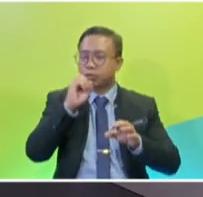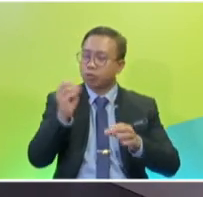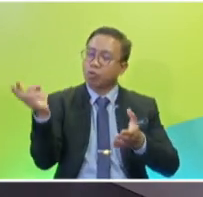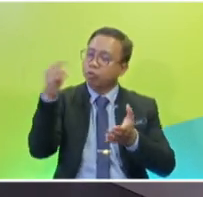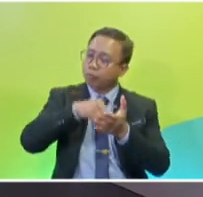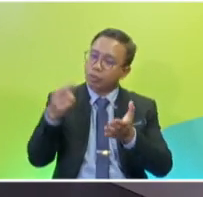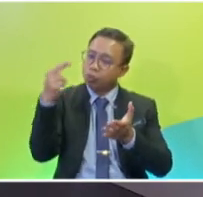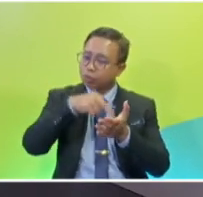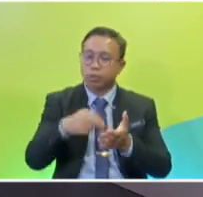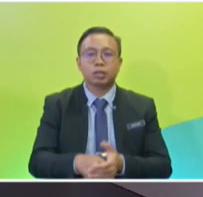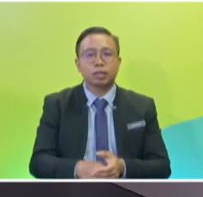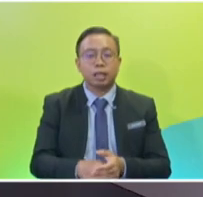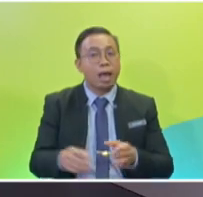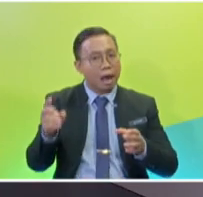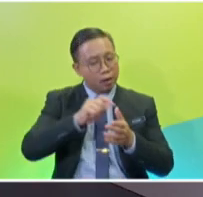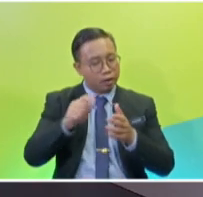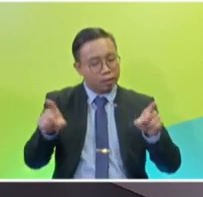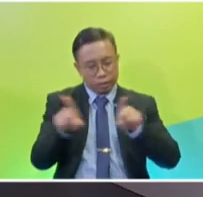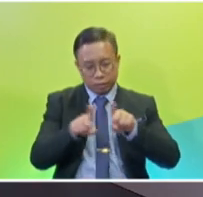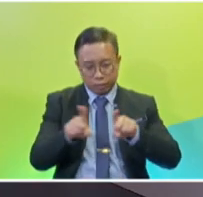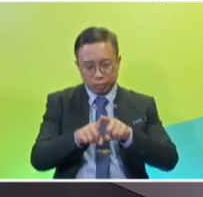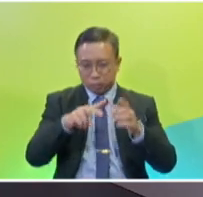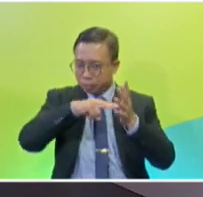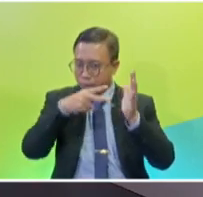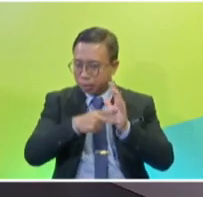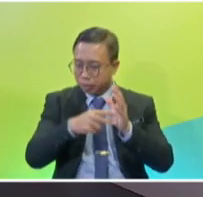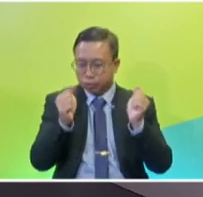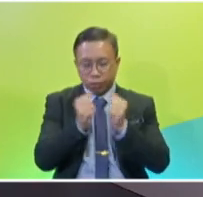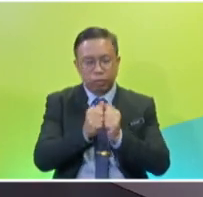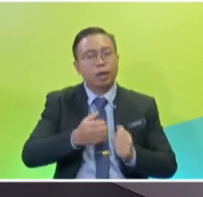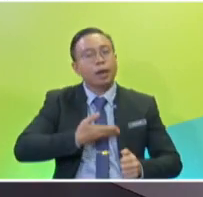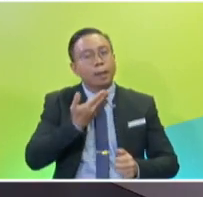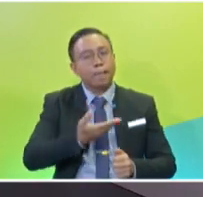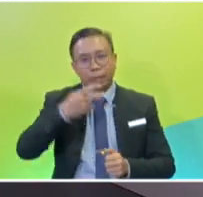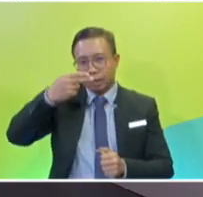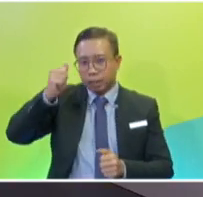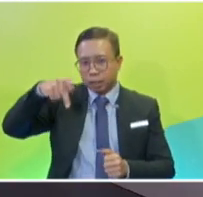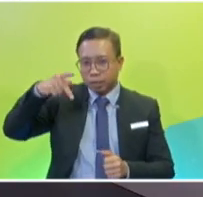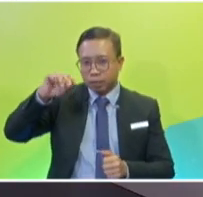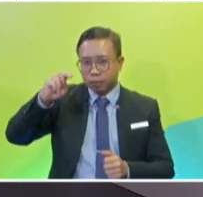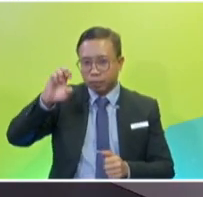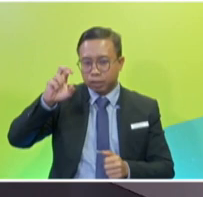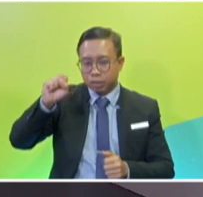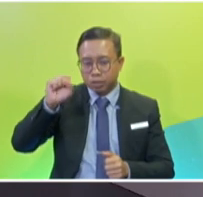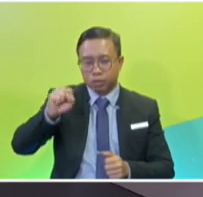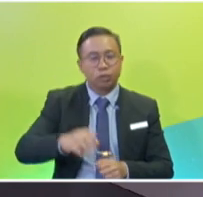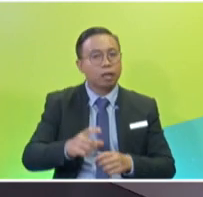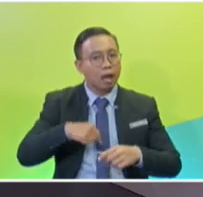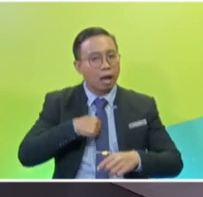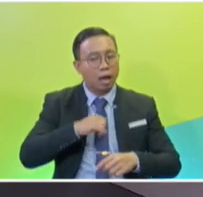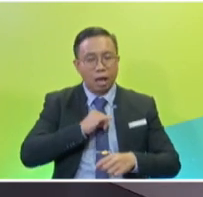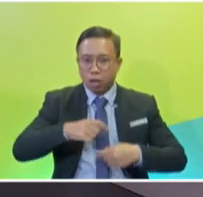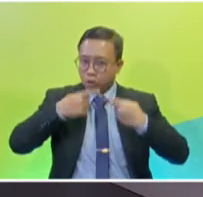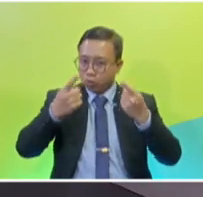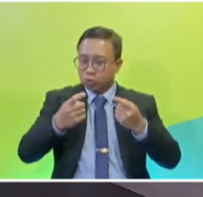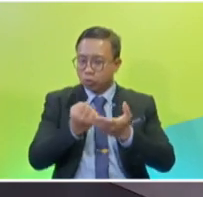you need to write a synonym or similar meaning with happiness. So I go with idiom. I am over the moon every time I go shopping, as